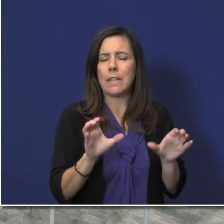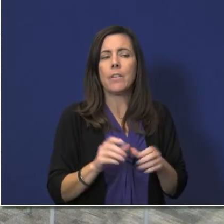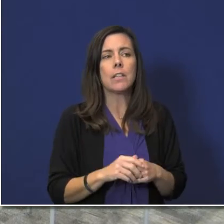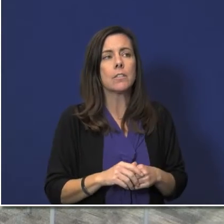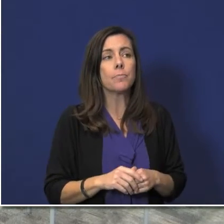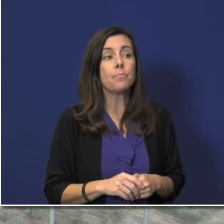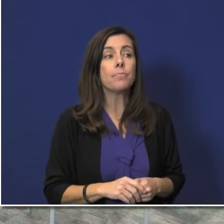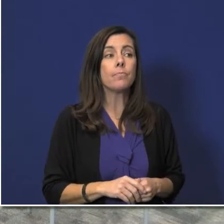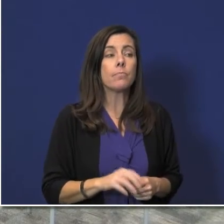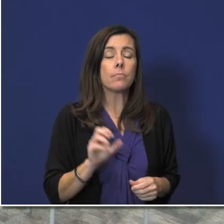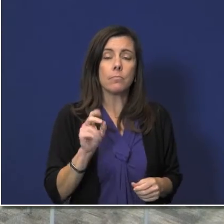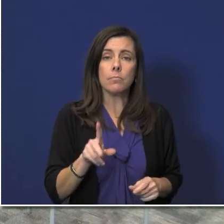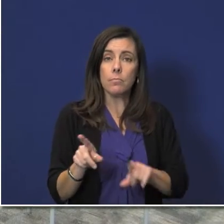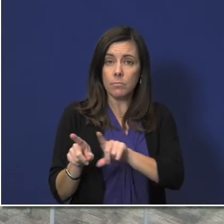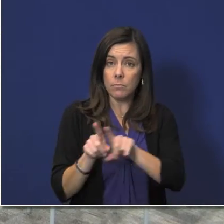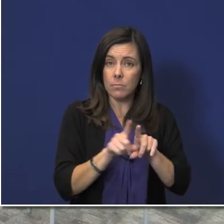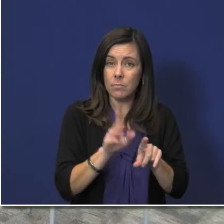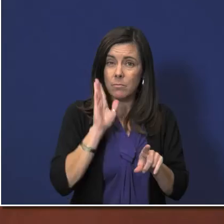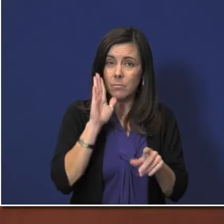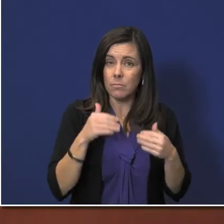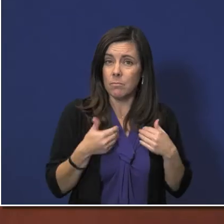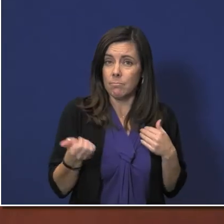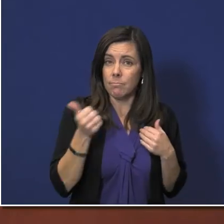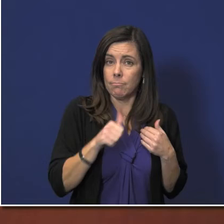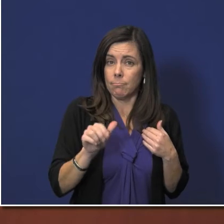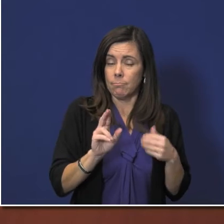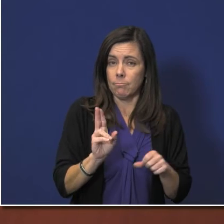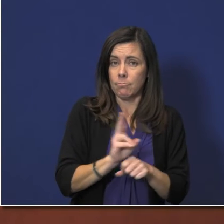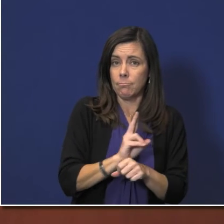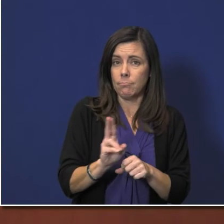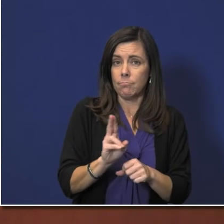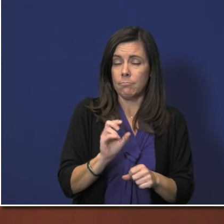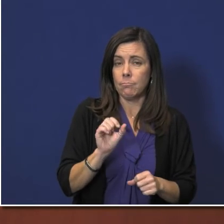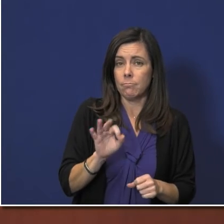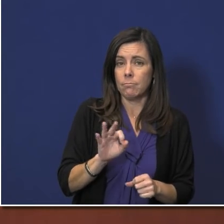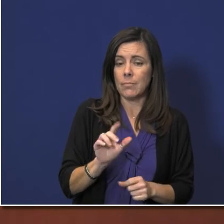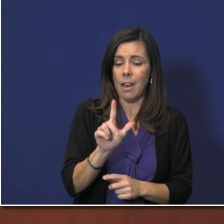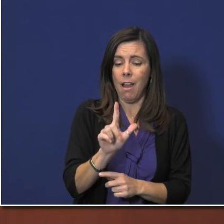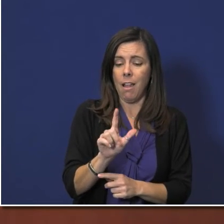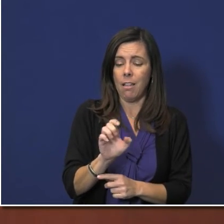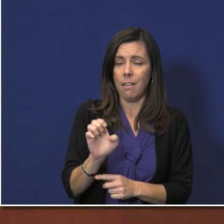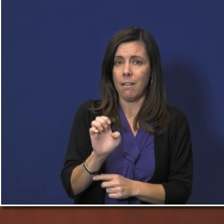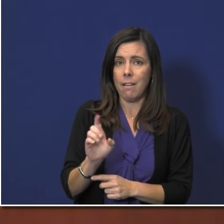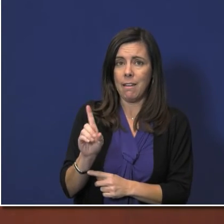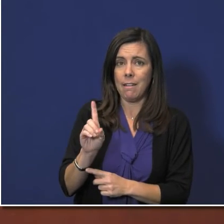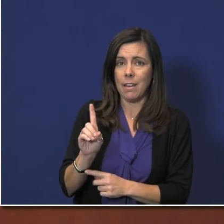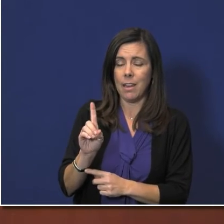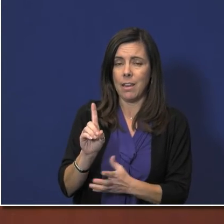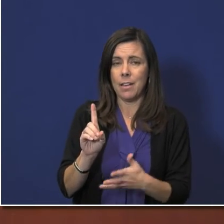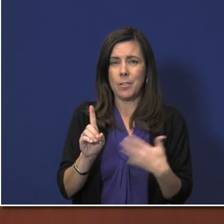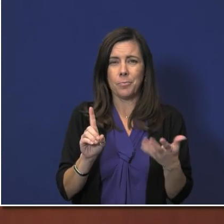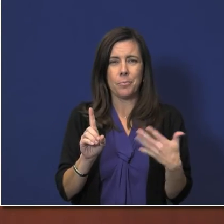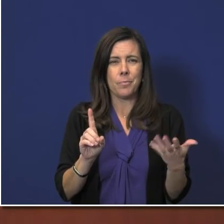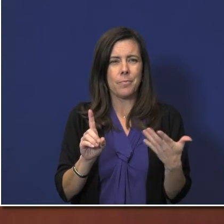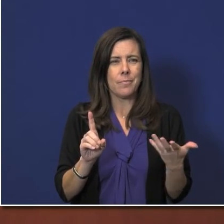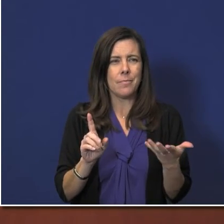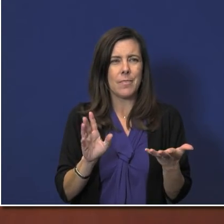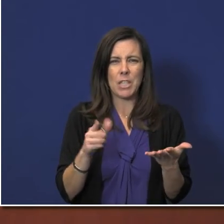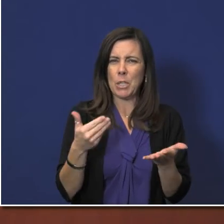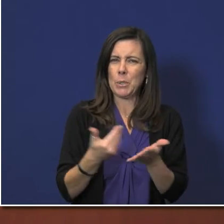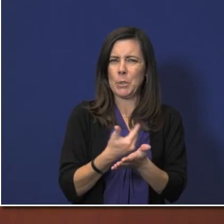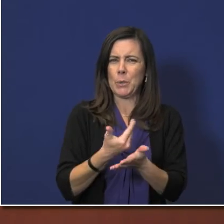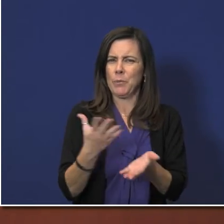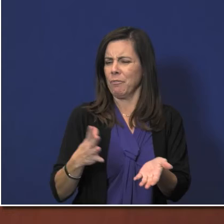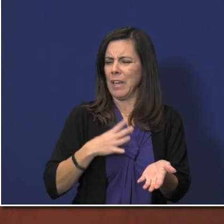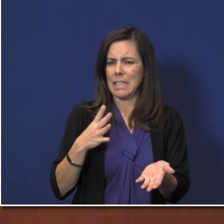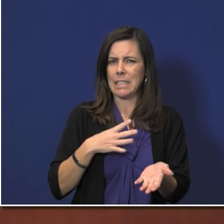Also, will there be any use of the LED, those new fancy